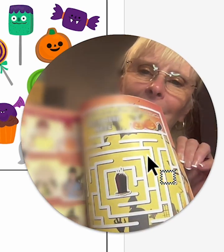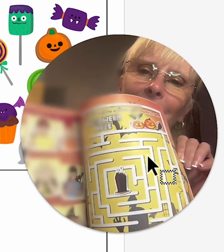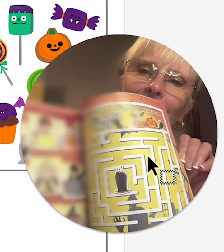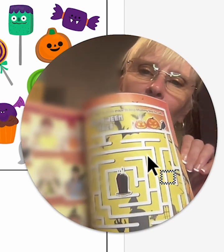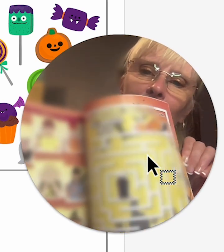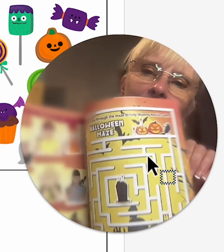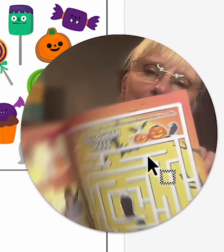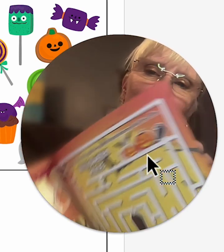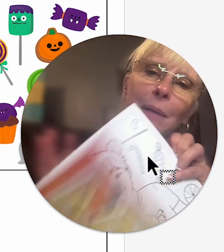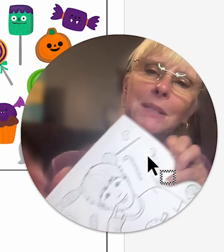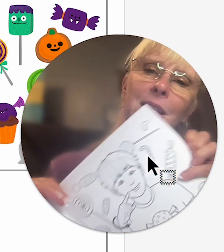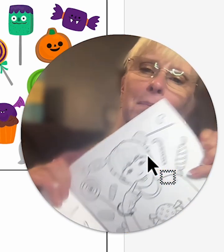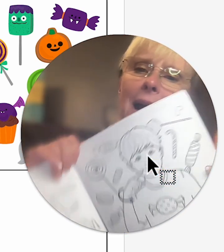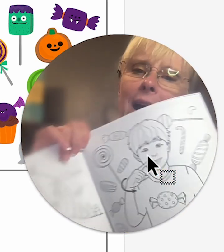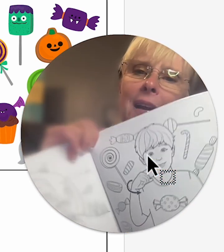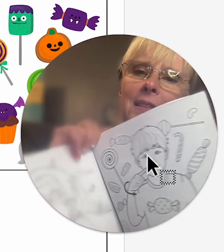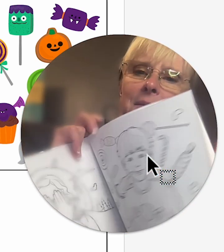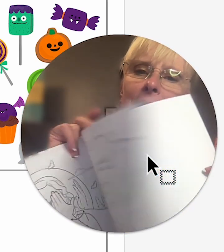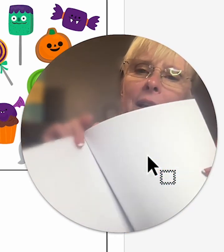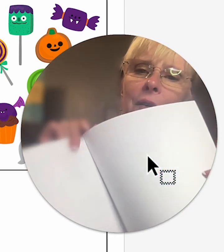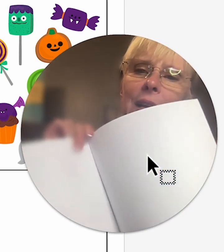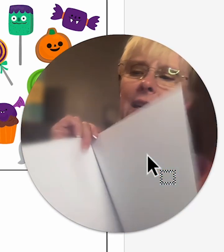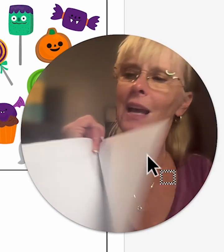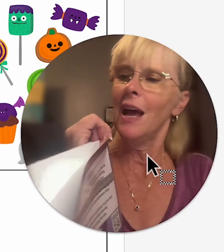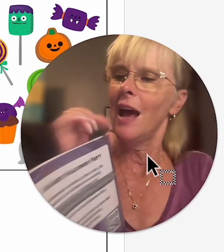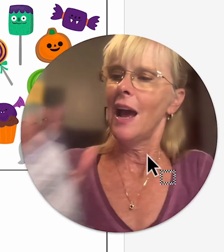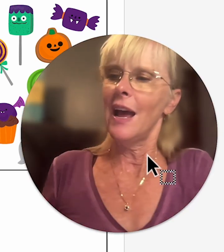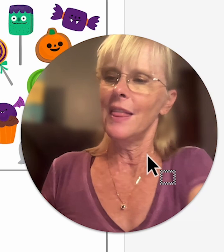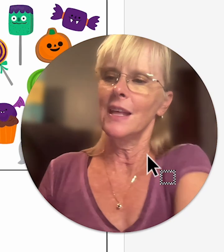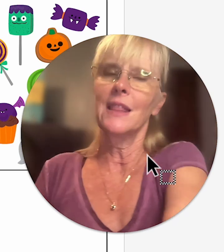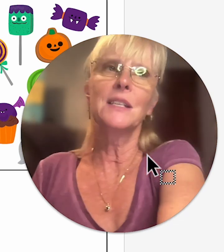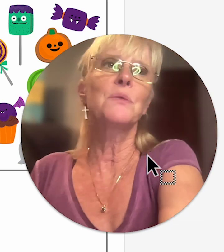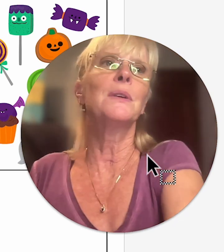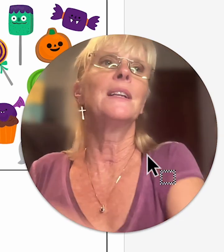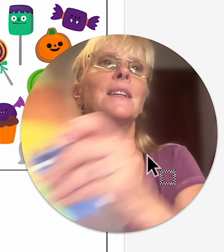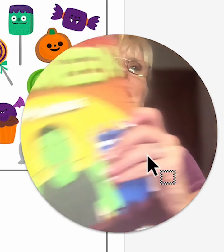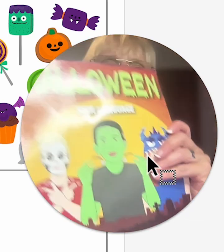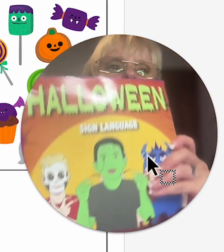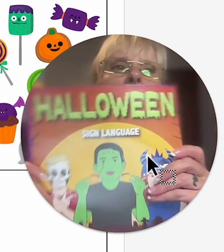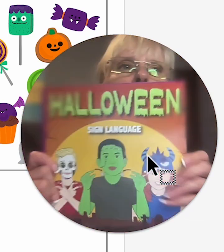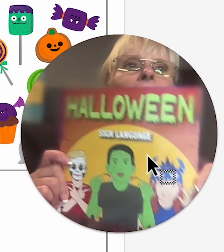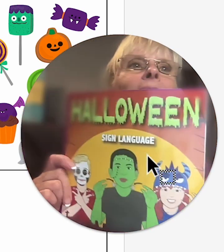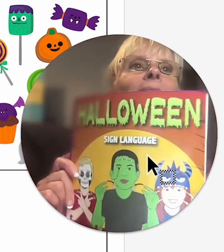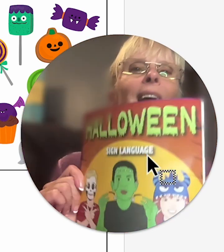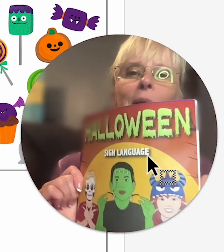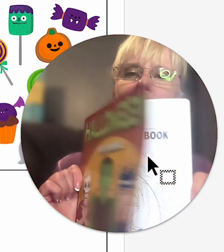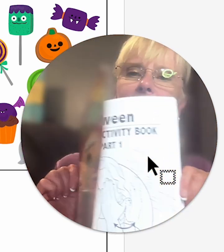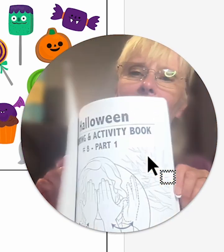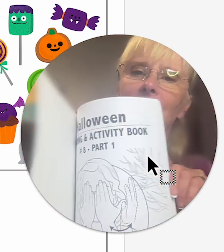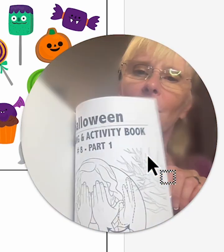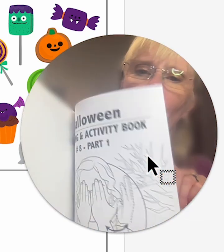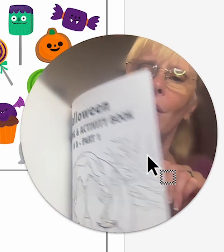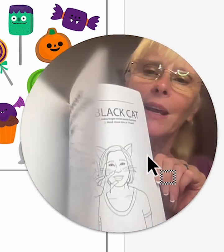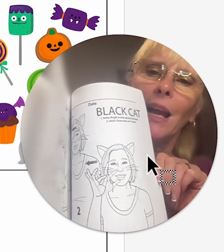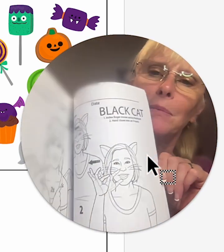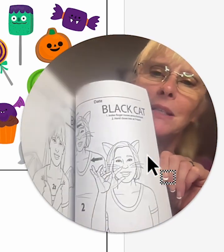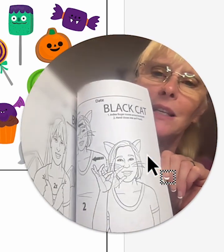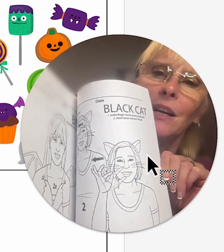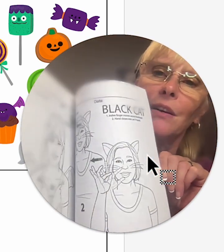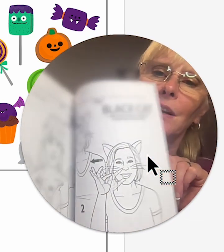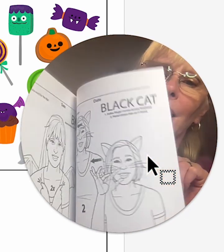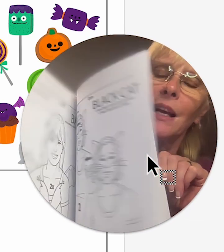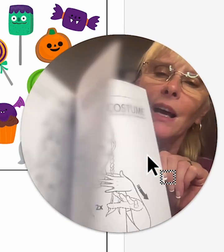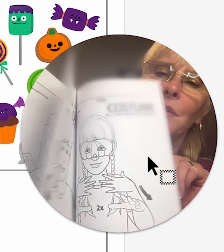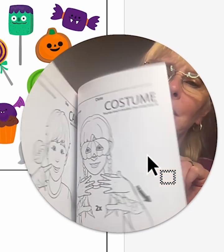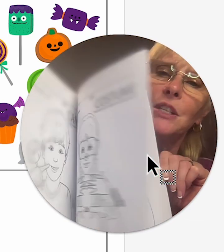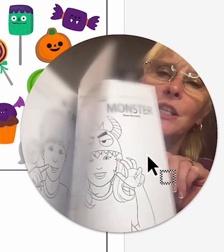Halloween with some games in the back and some coloring. And then this one is nothing but games. It's all games in